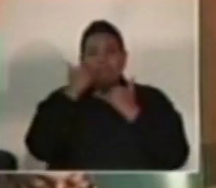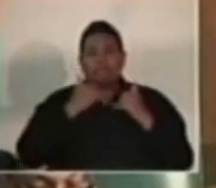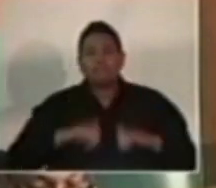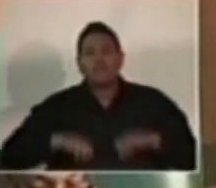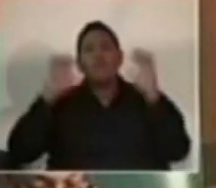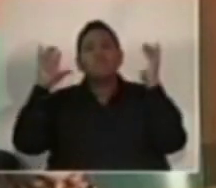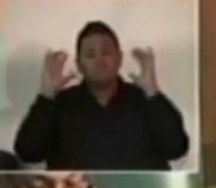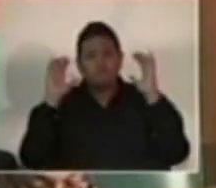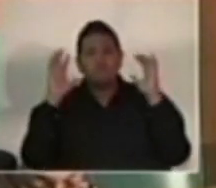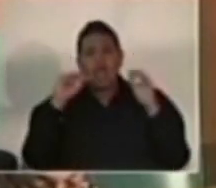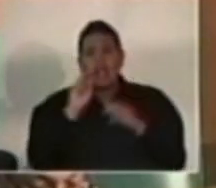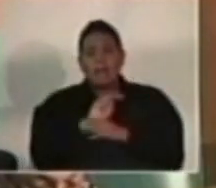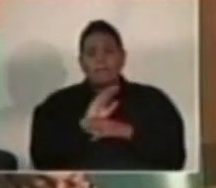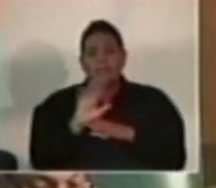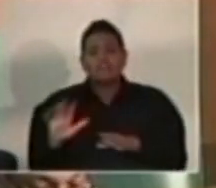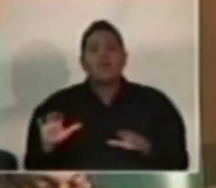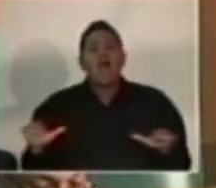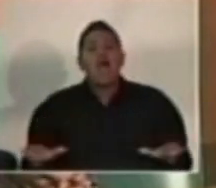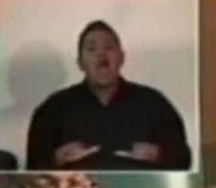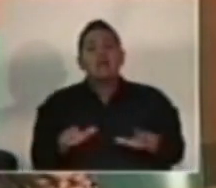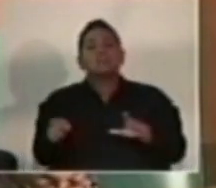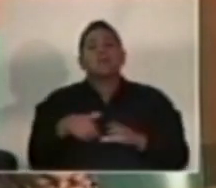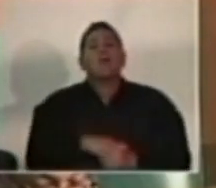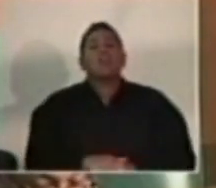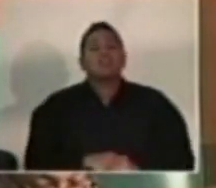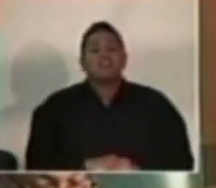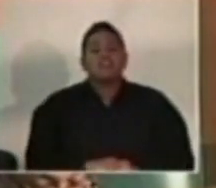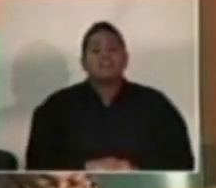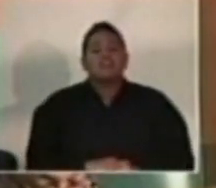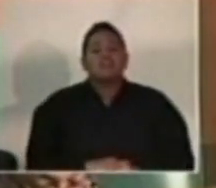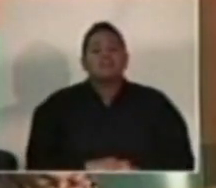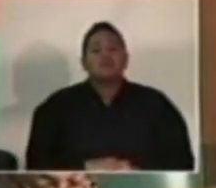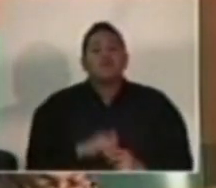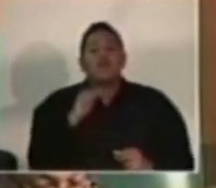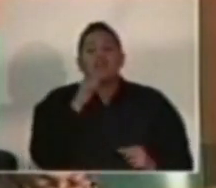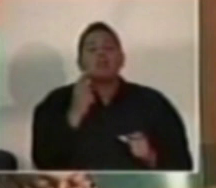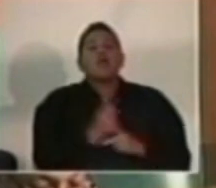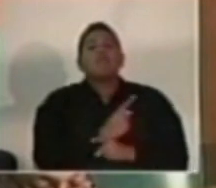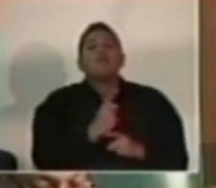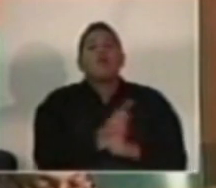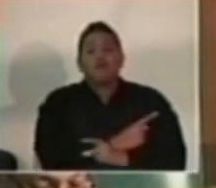the minister's action were inappropriate.